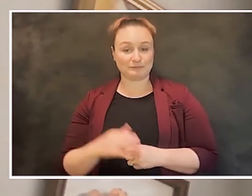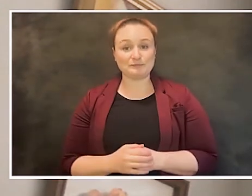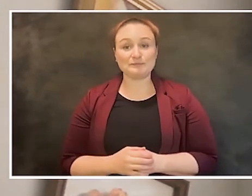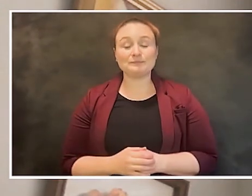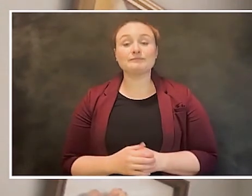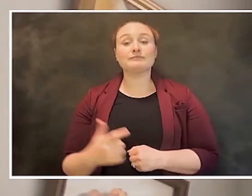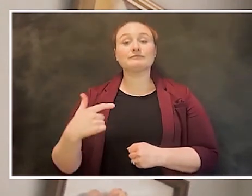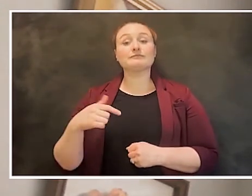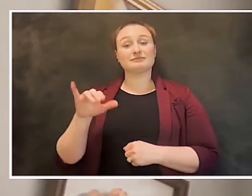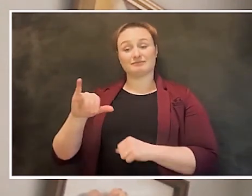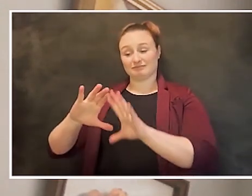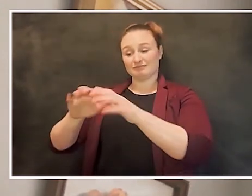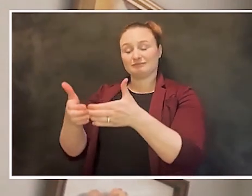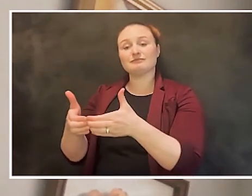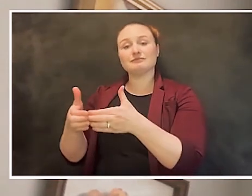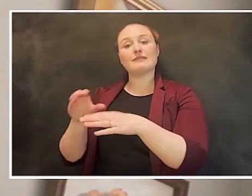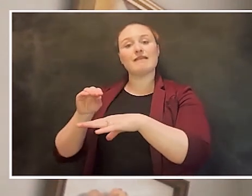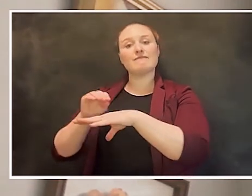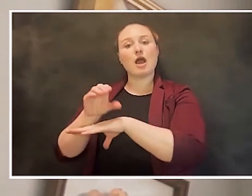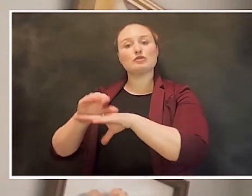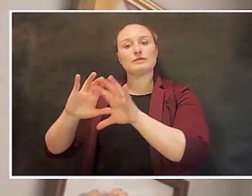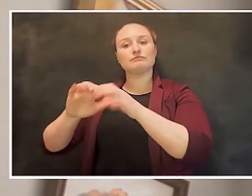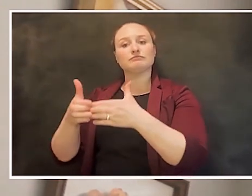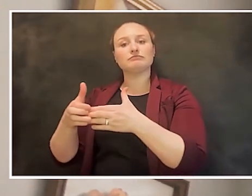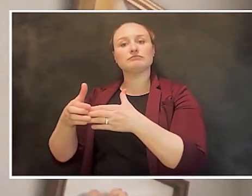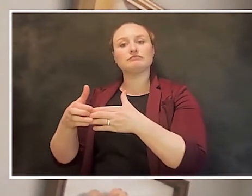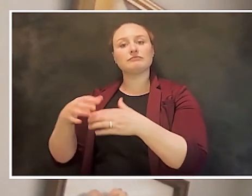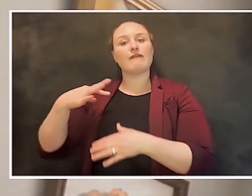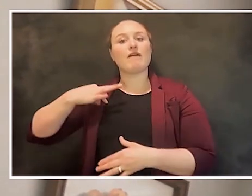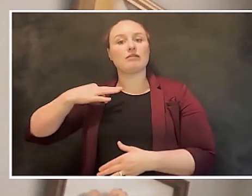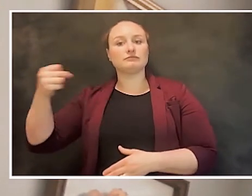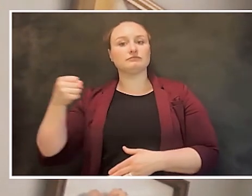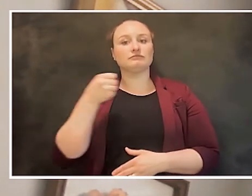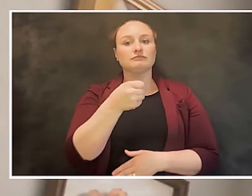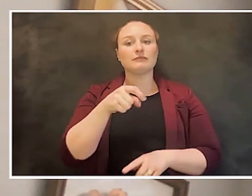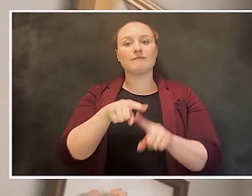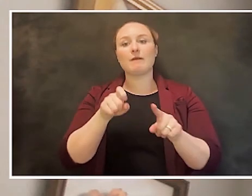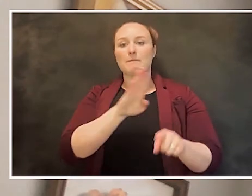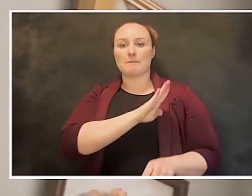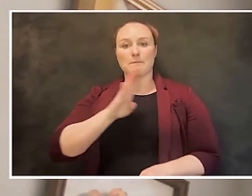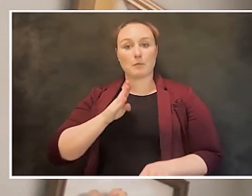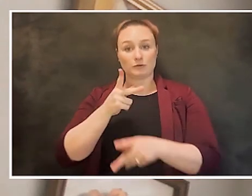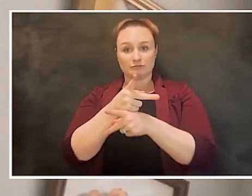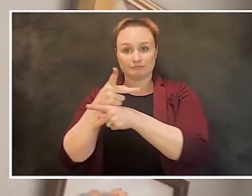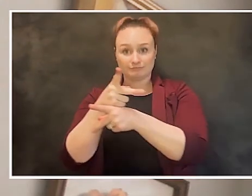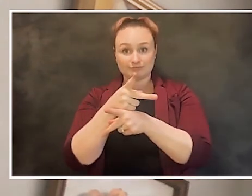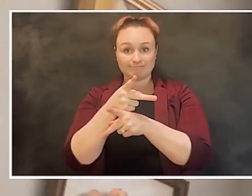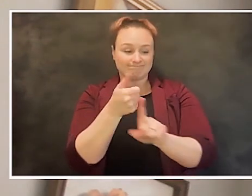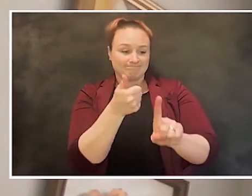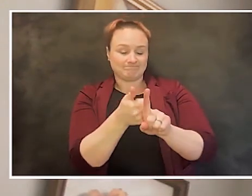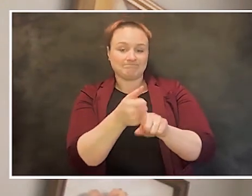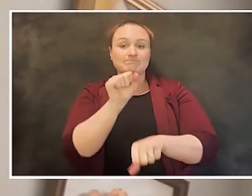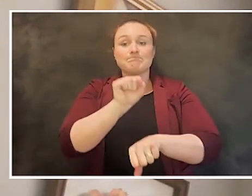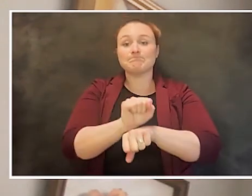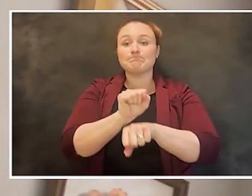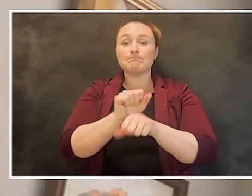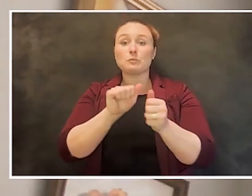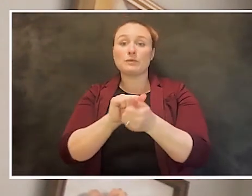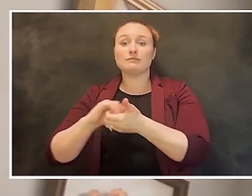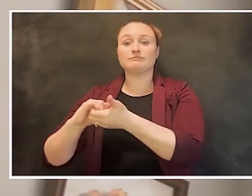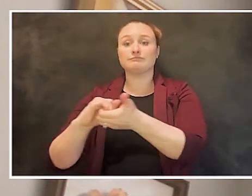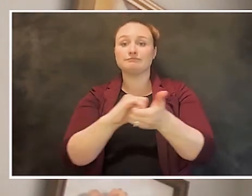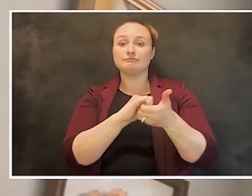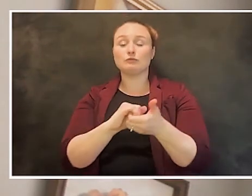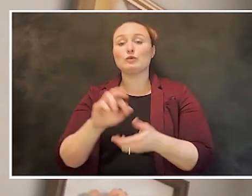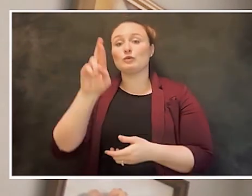an advisory body composed of volunteers appointed by the Board of Supervisors, who work in conjunction with the Riverside